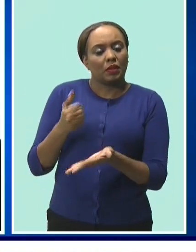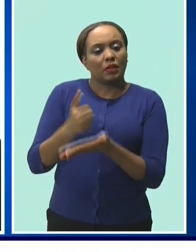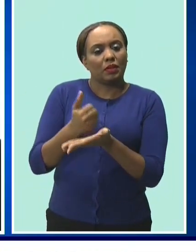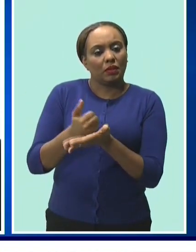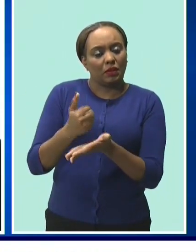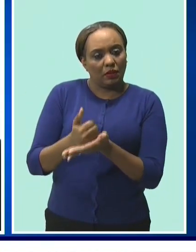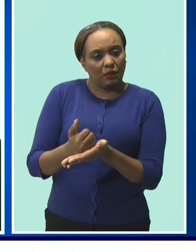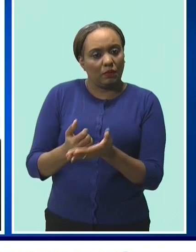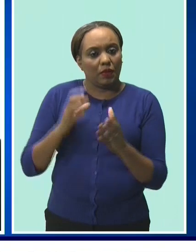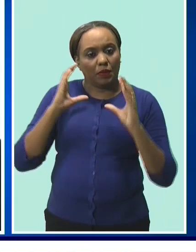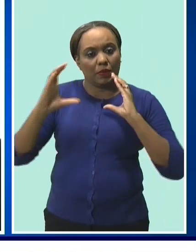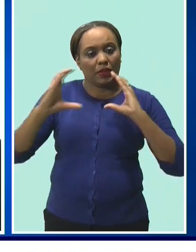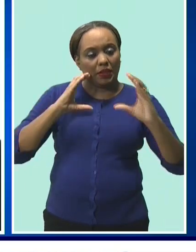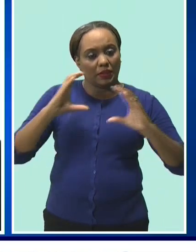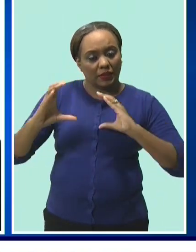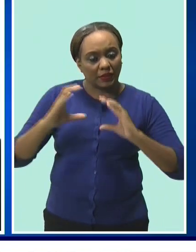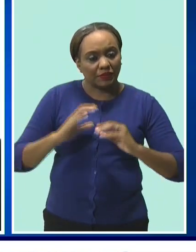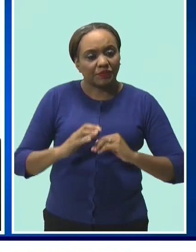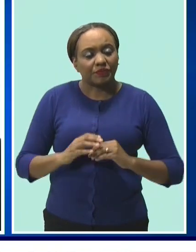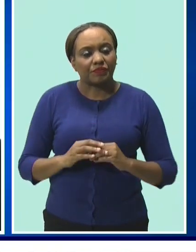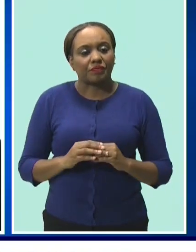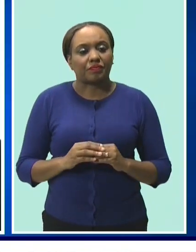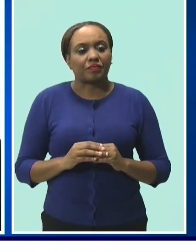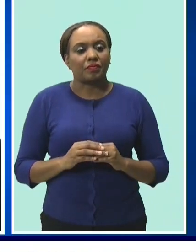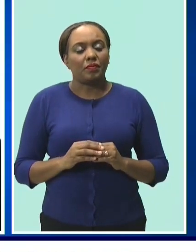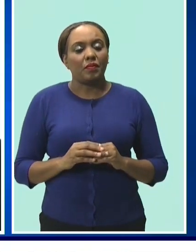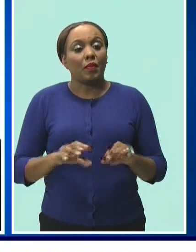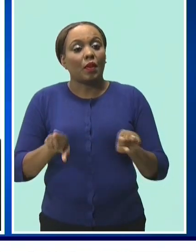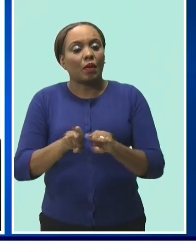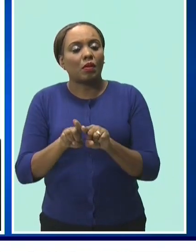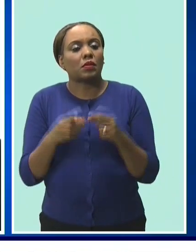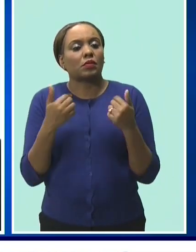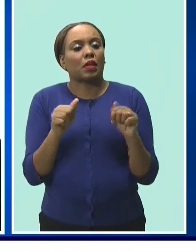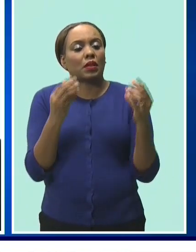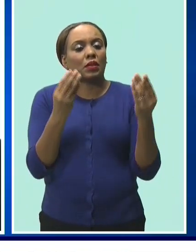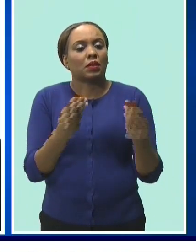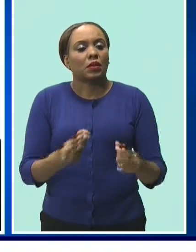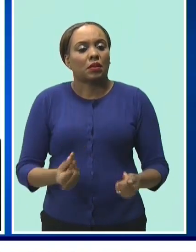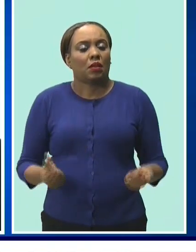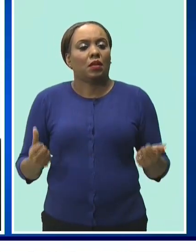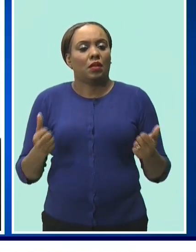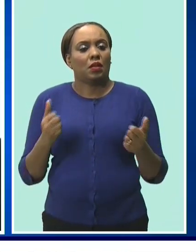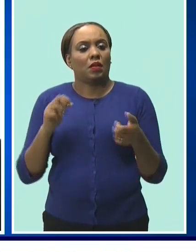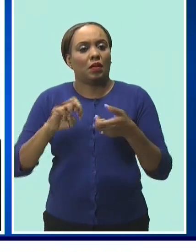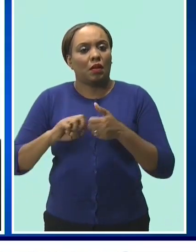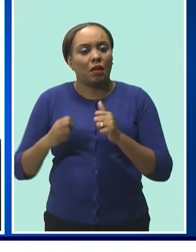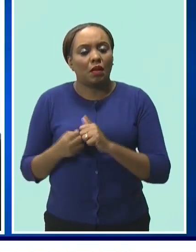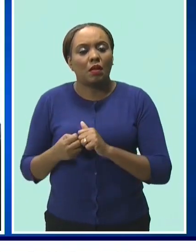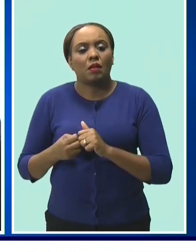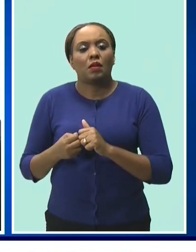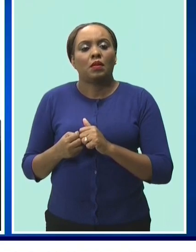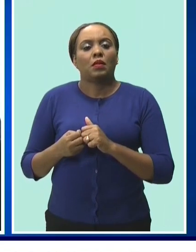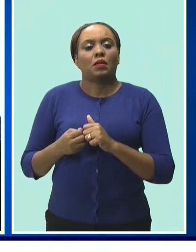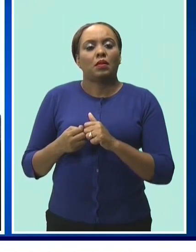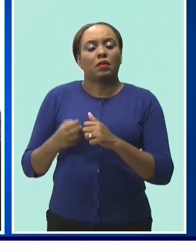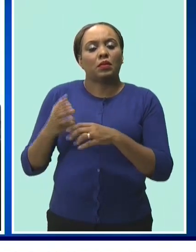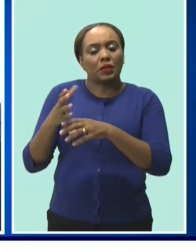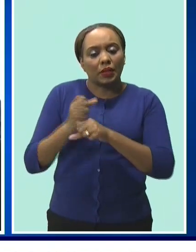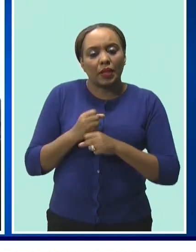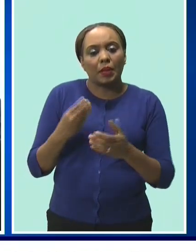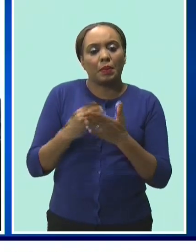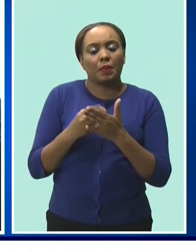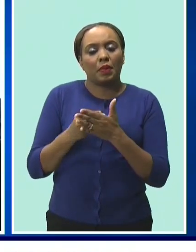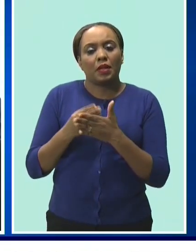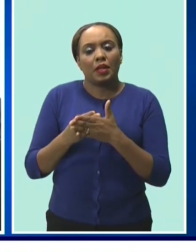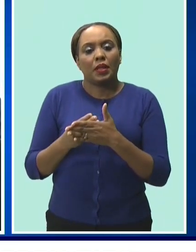to member states, as well as trying to solve the problem of sustainable financing for SEDEMA coordinating